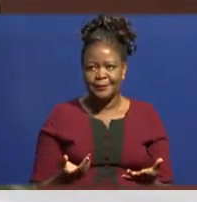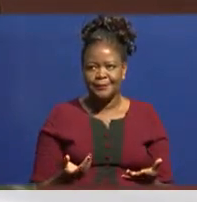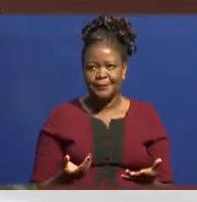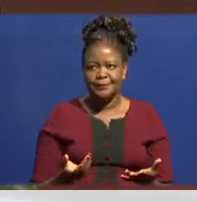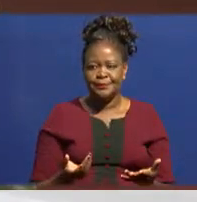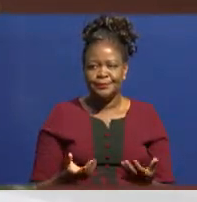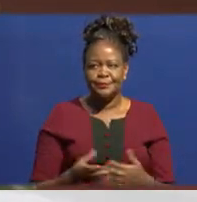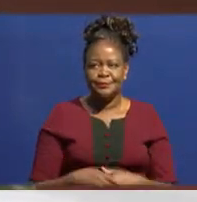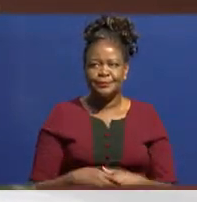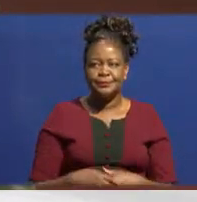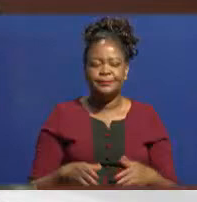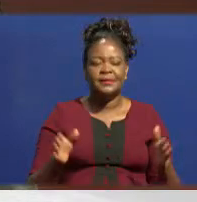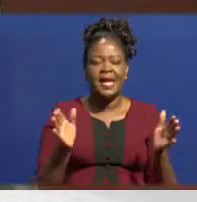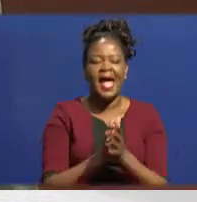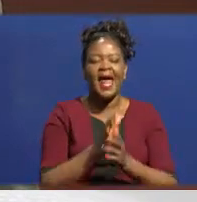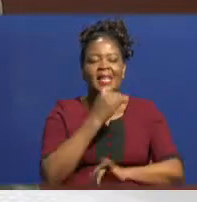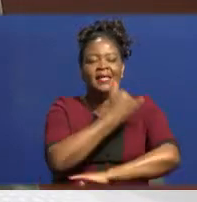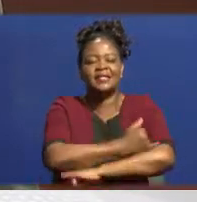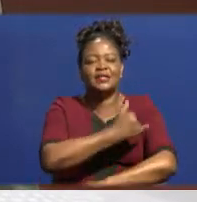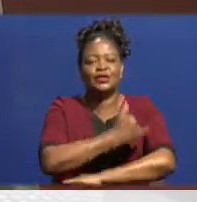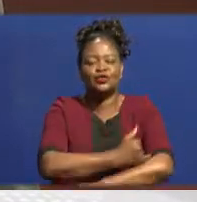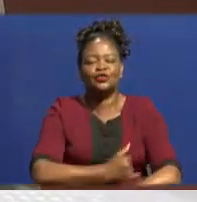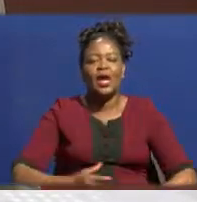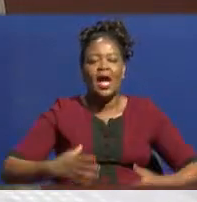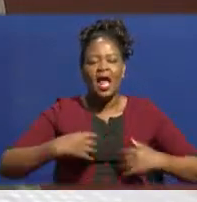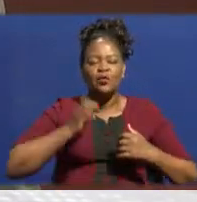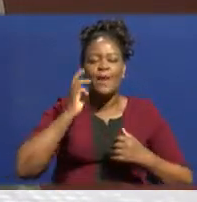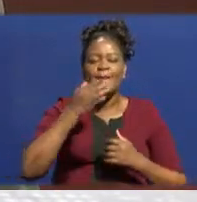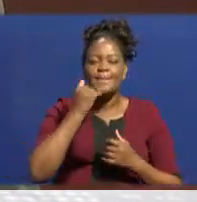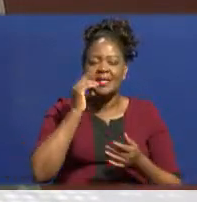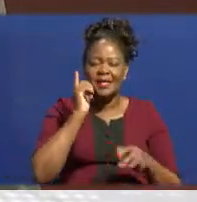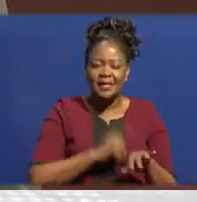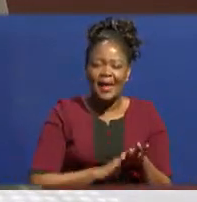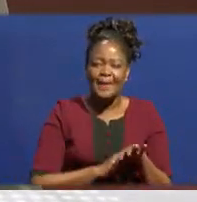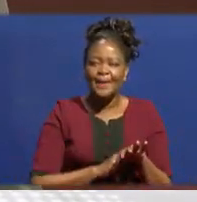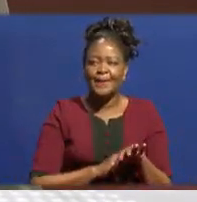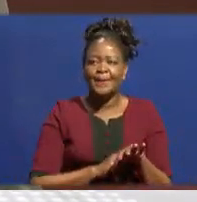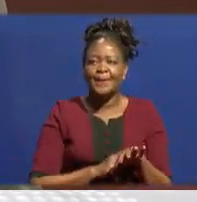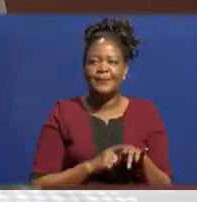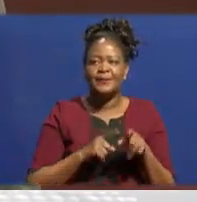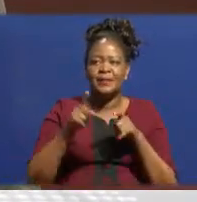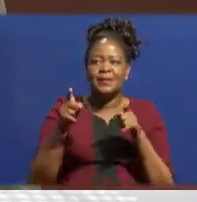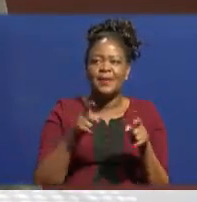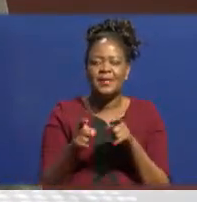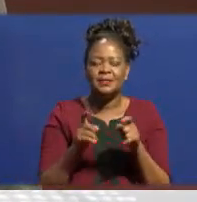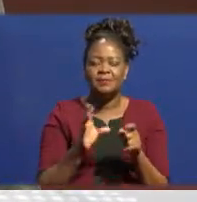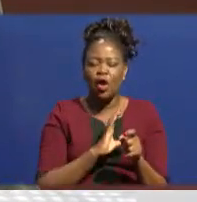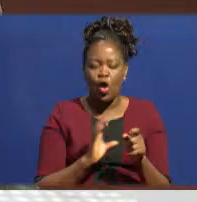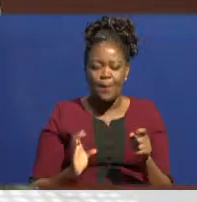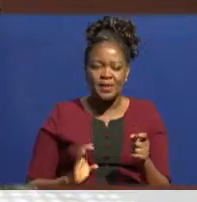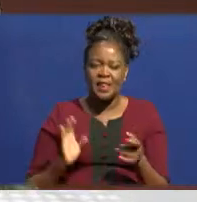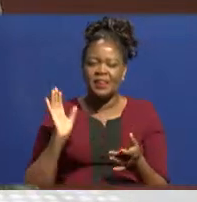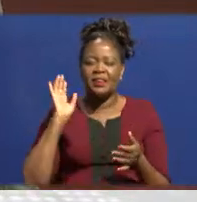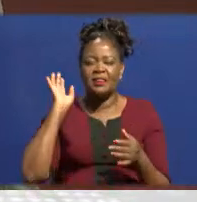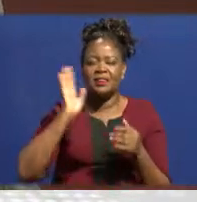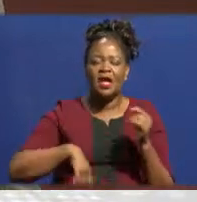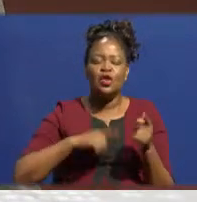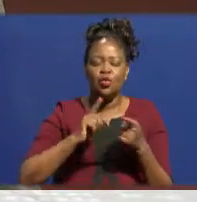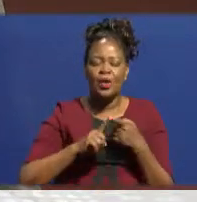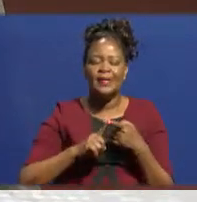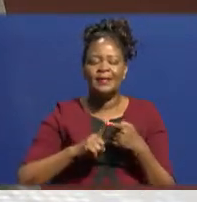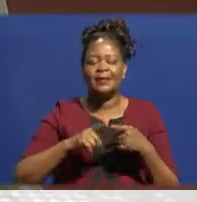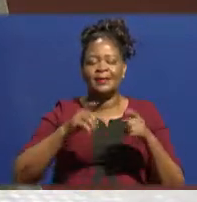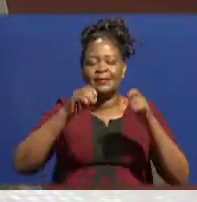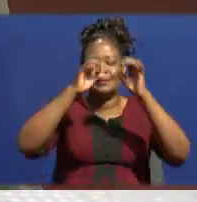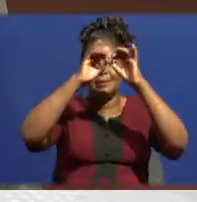certain institutions. Okay. And health will be better when they are managed by a commission than when current